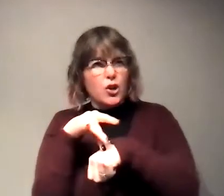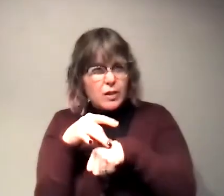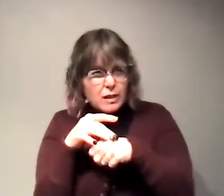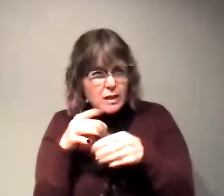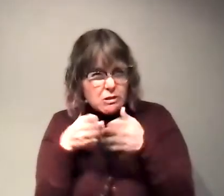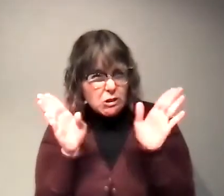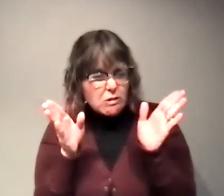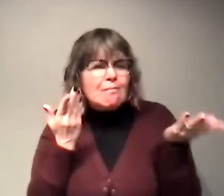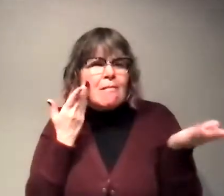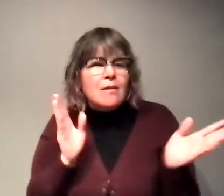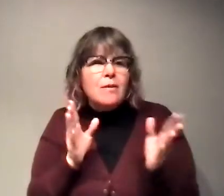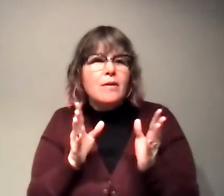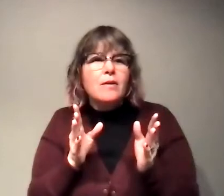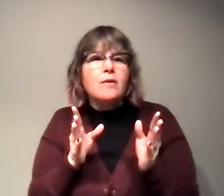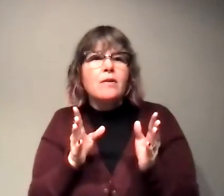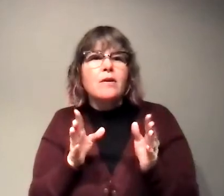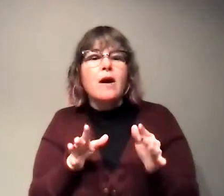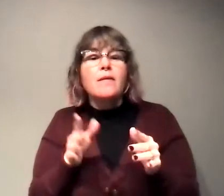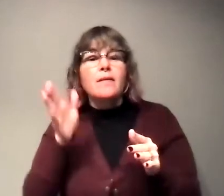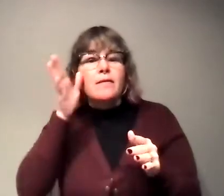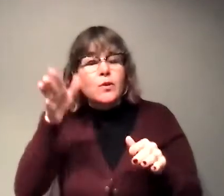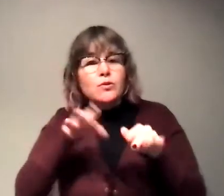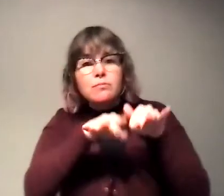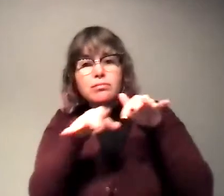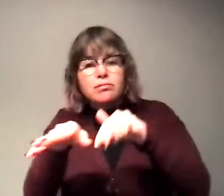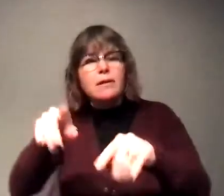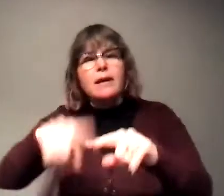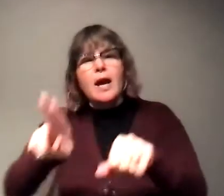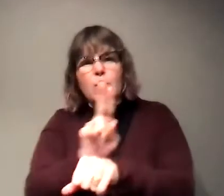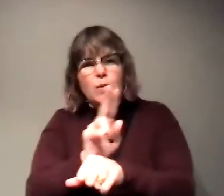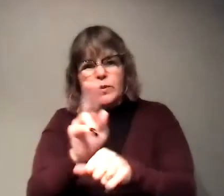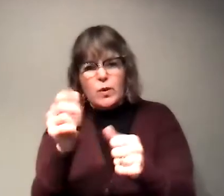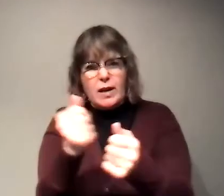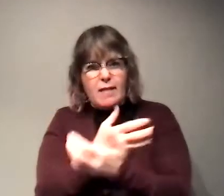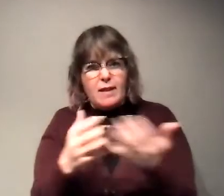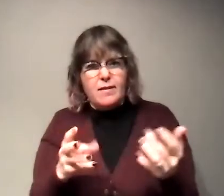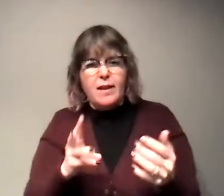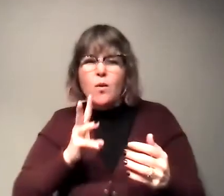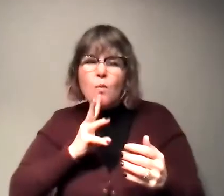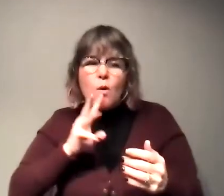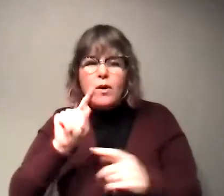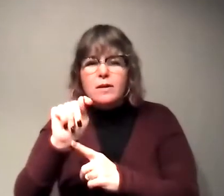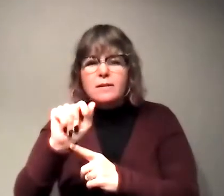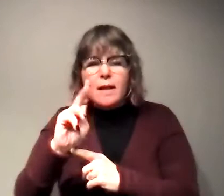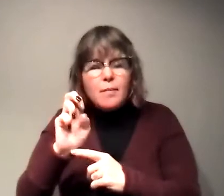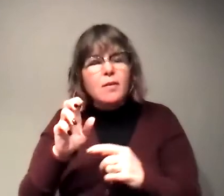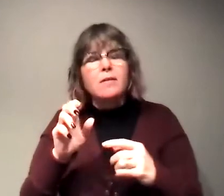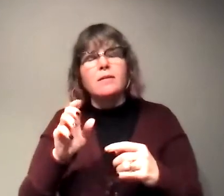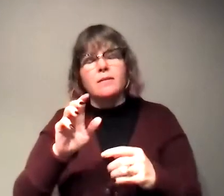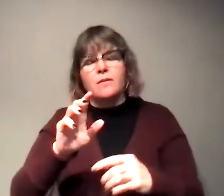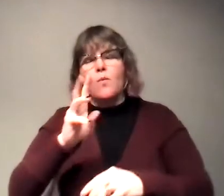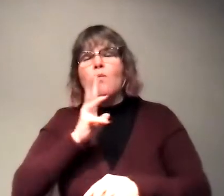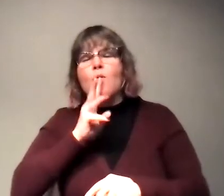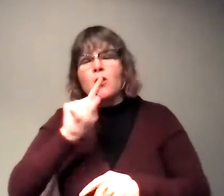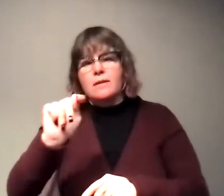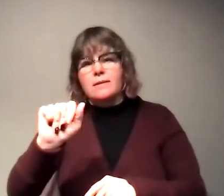which downstream prevents us from being able to use it for everything. Our like water tables. And for those at home that don't know what a water table is, it's just